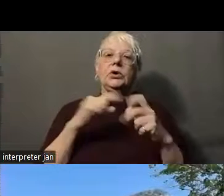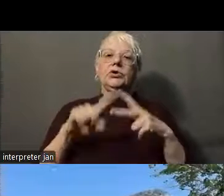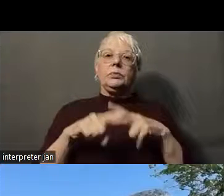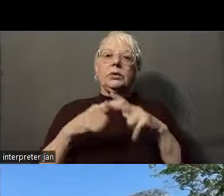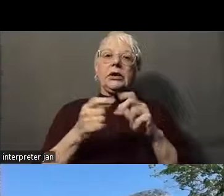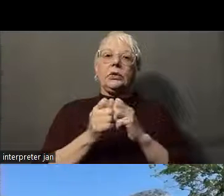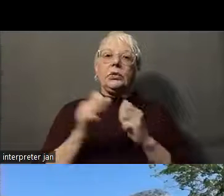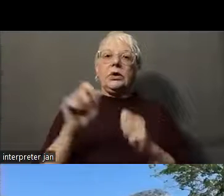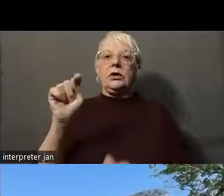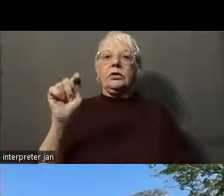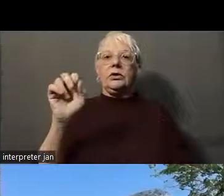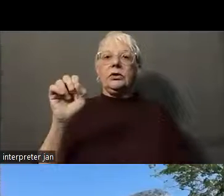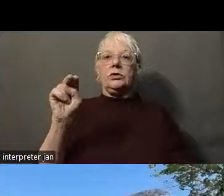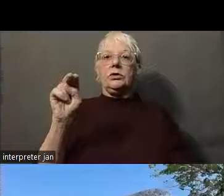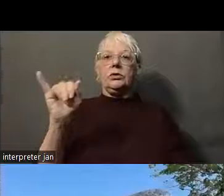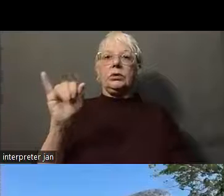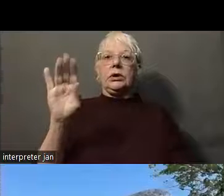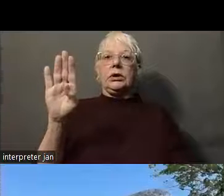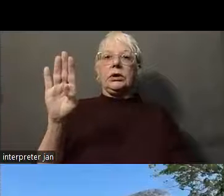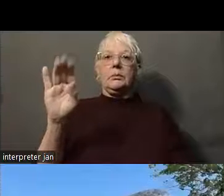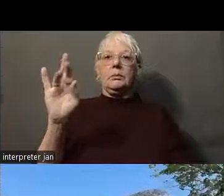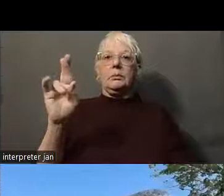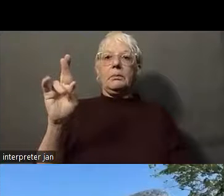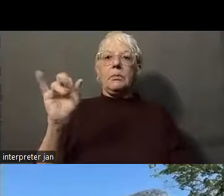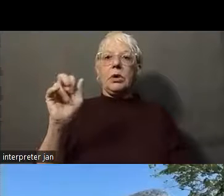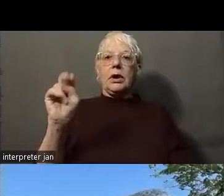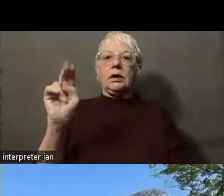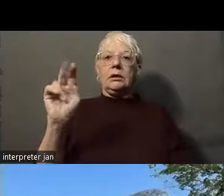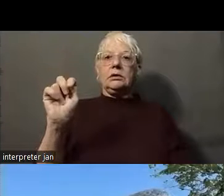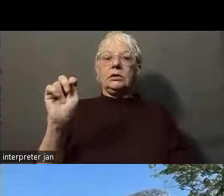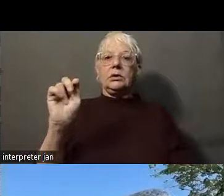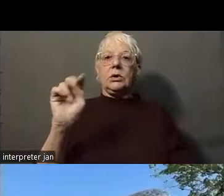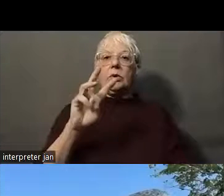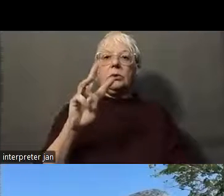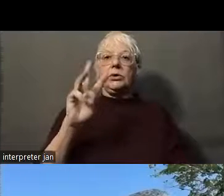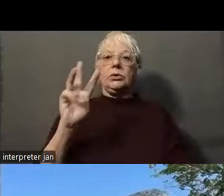Tony Bryant, who lists a website,